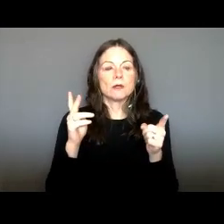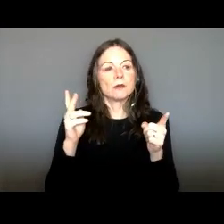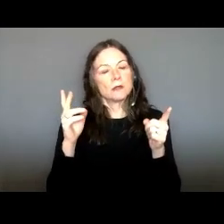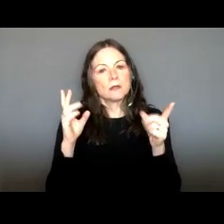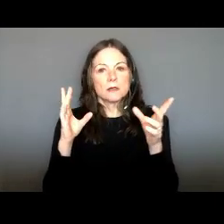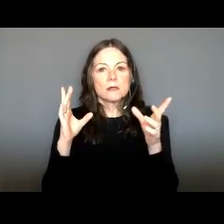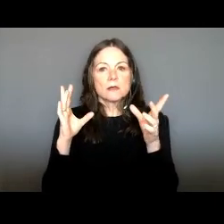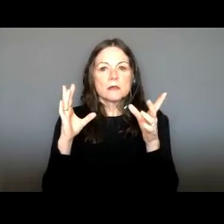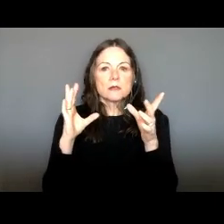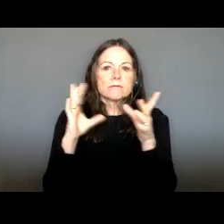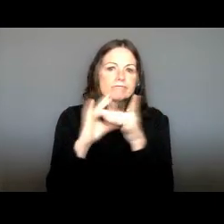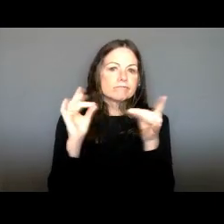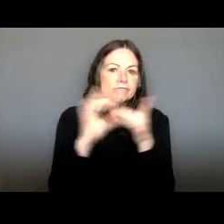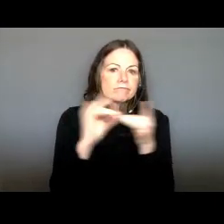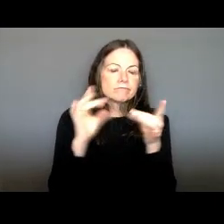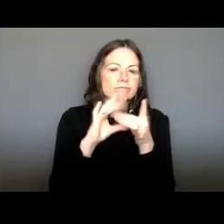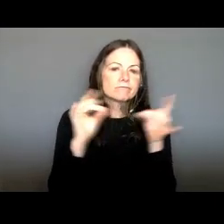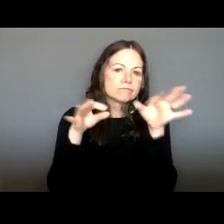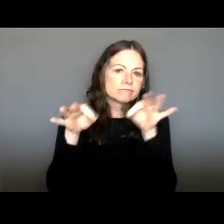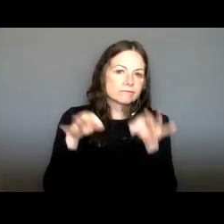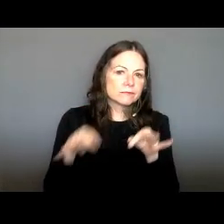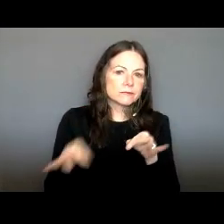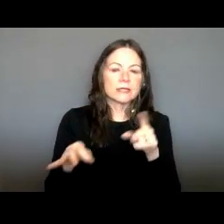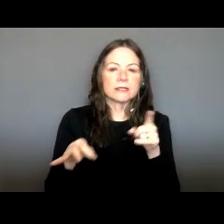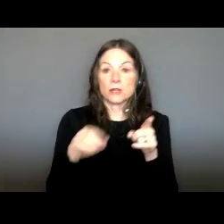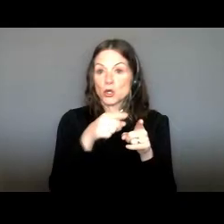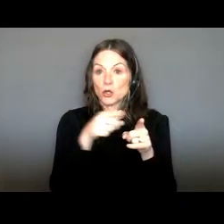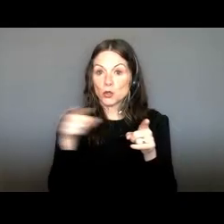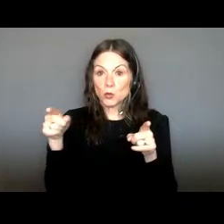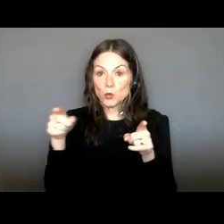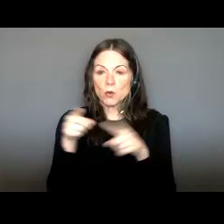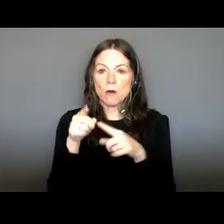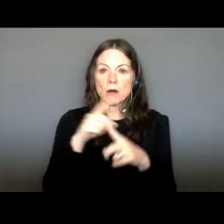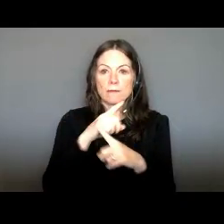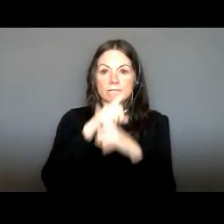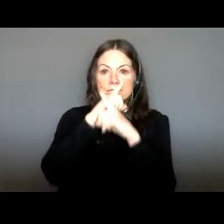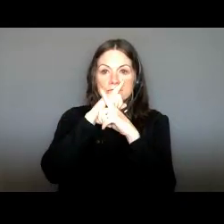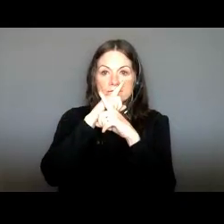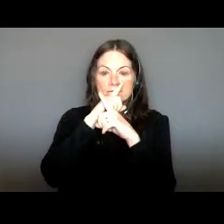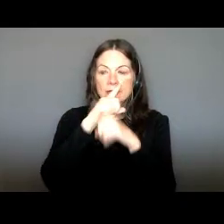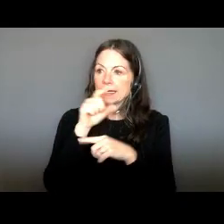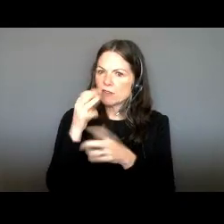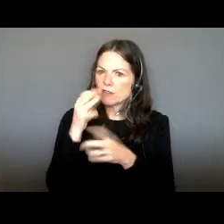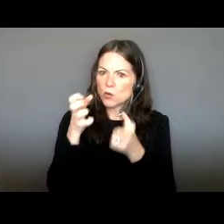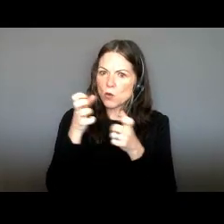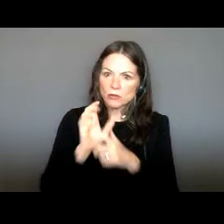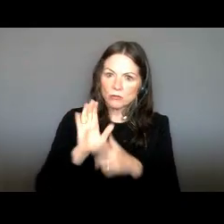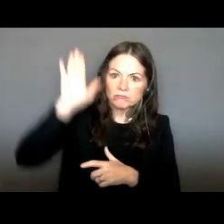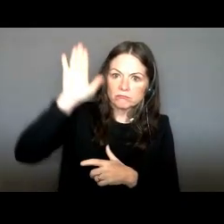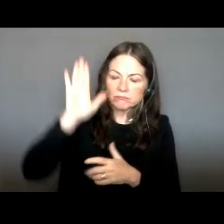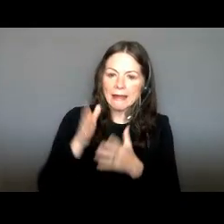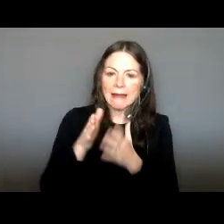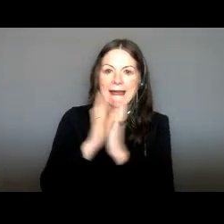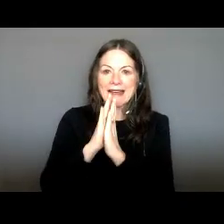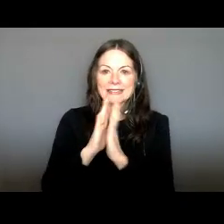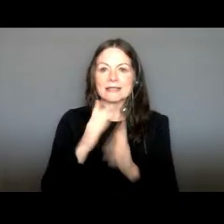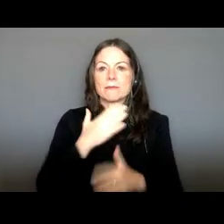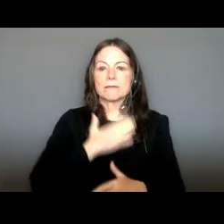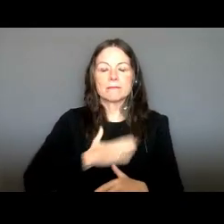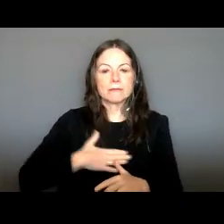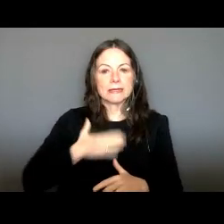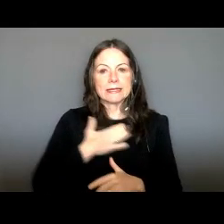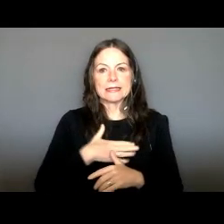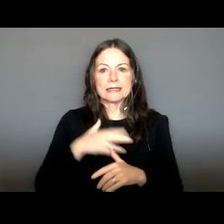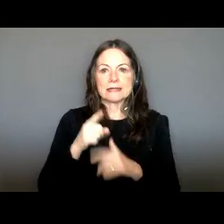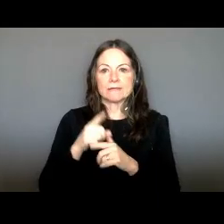for the webinar. If you would like to ask a question, please put it in the chat box, which you will find on the top menu of your